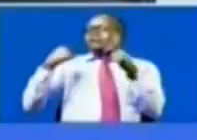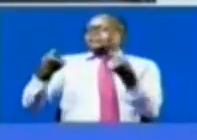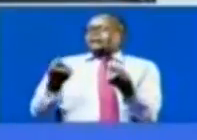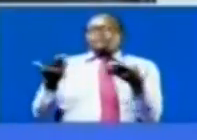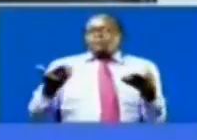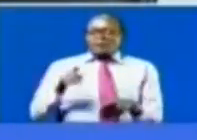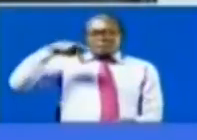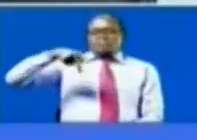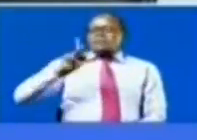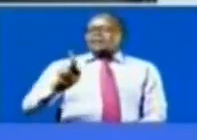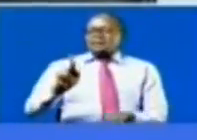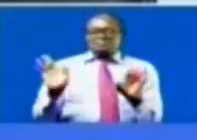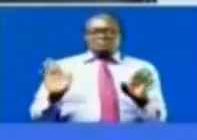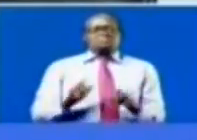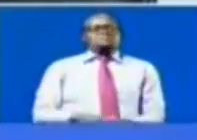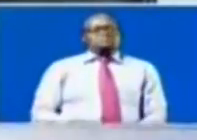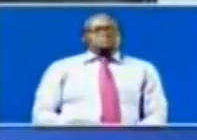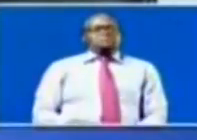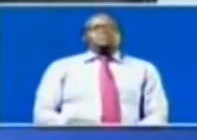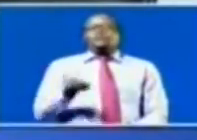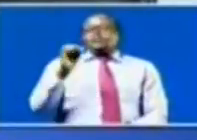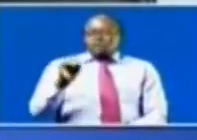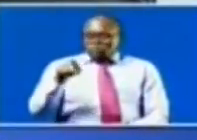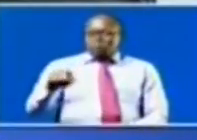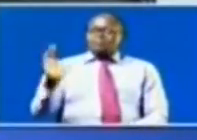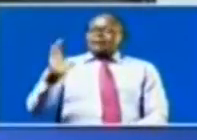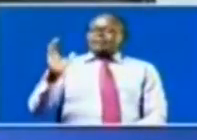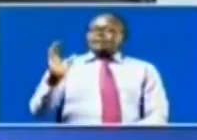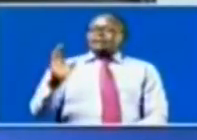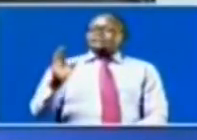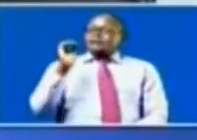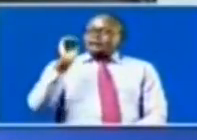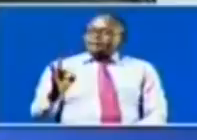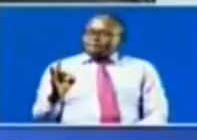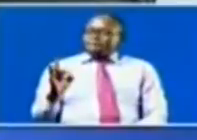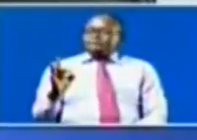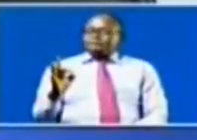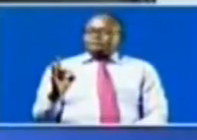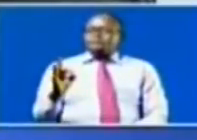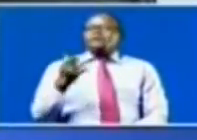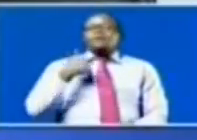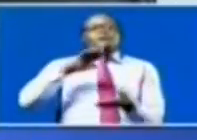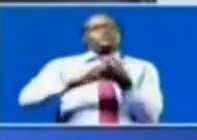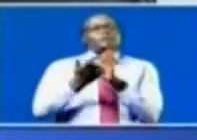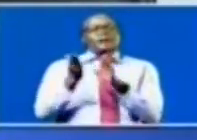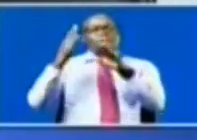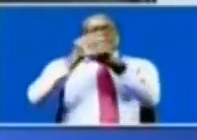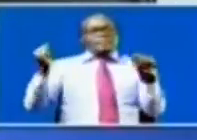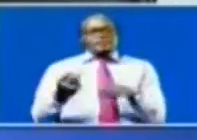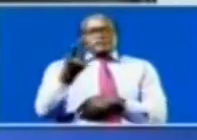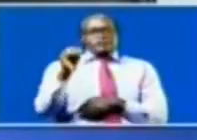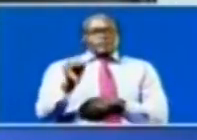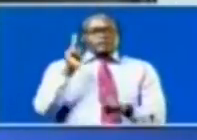tribal linings. And therefore, he's a candidate, if he vies for the president of this country,